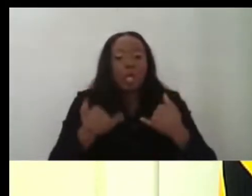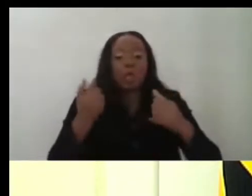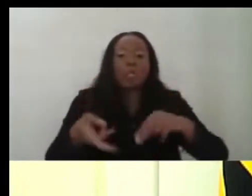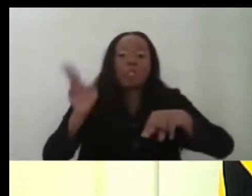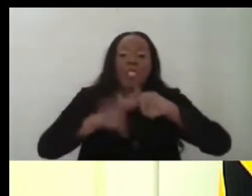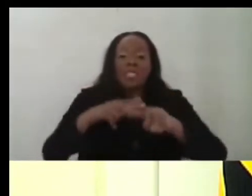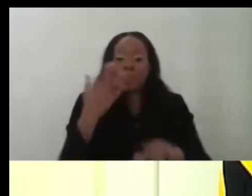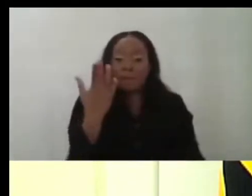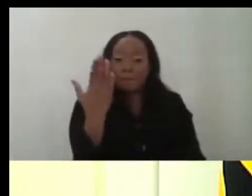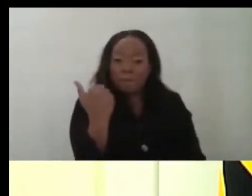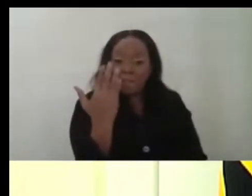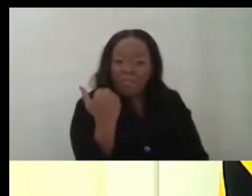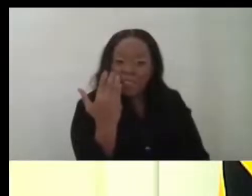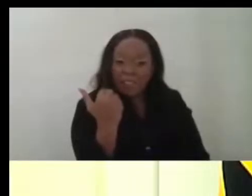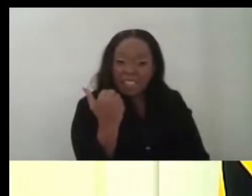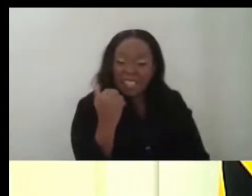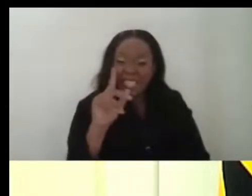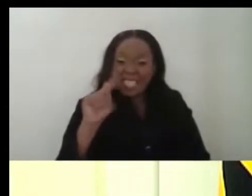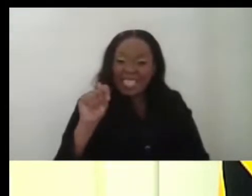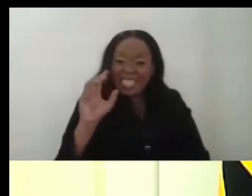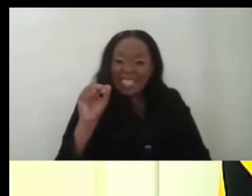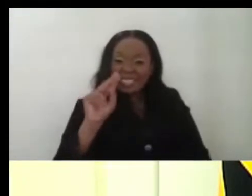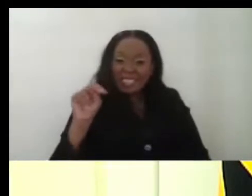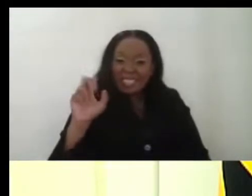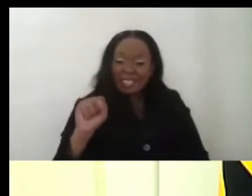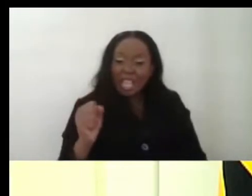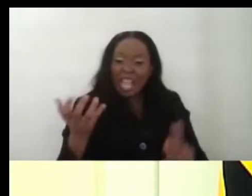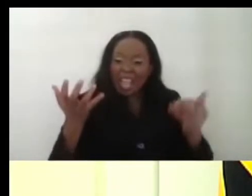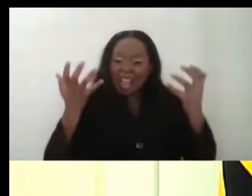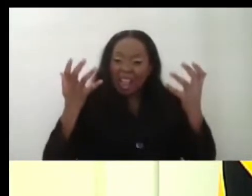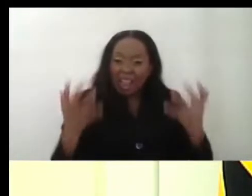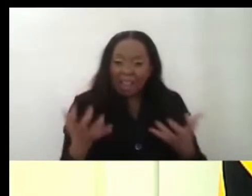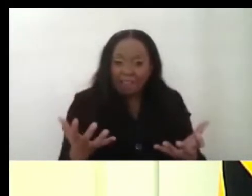mind to the contemplation of the greatest possible impact.